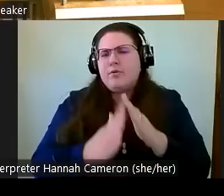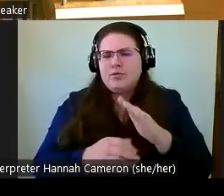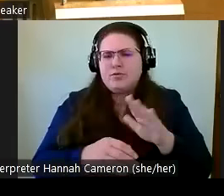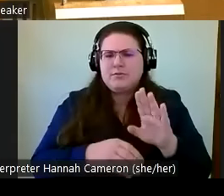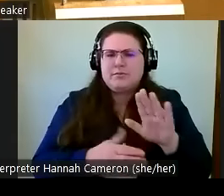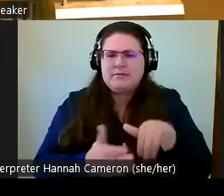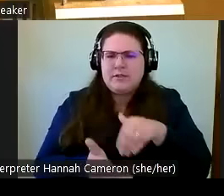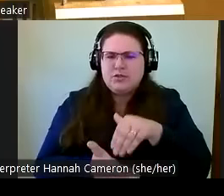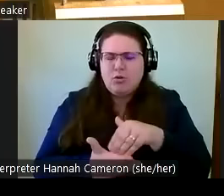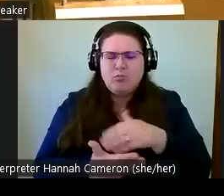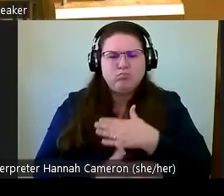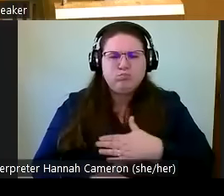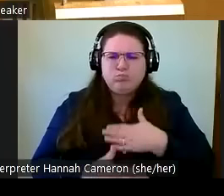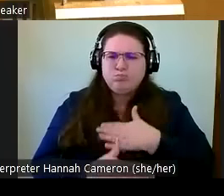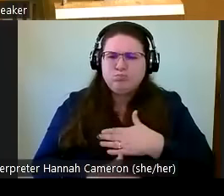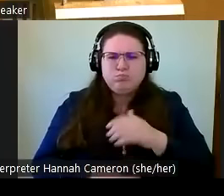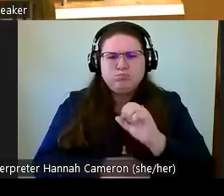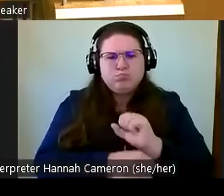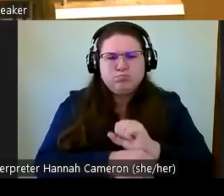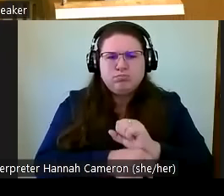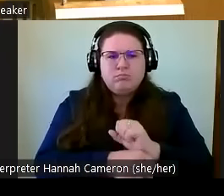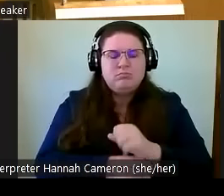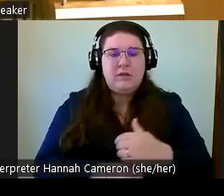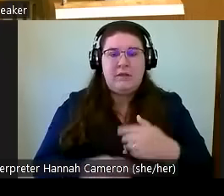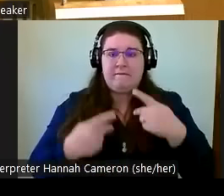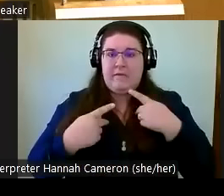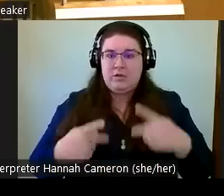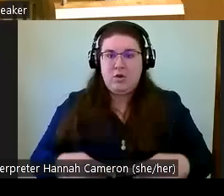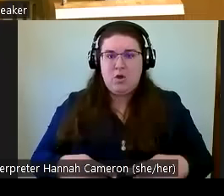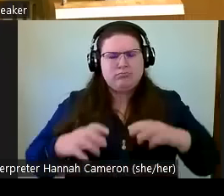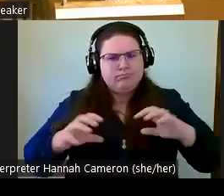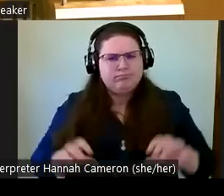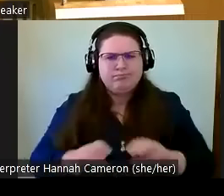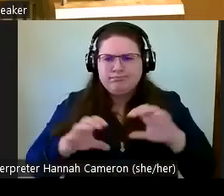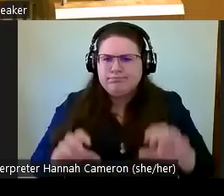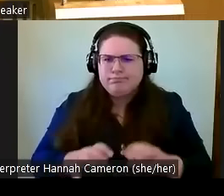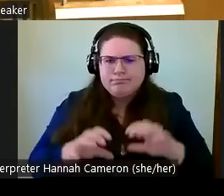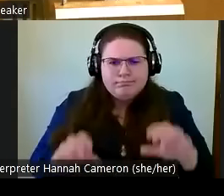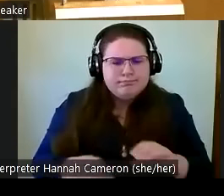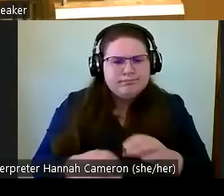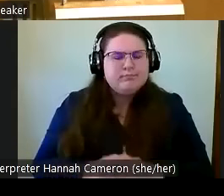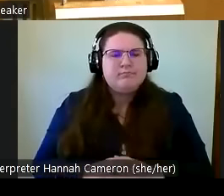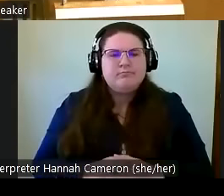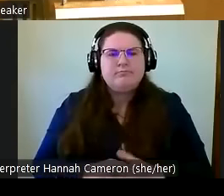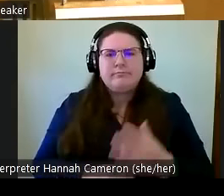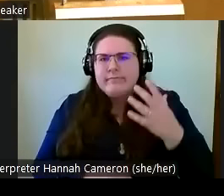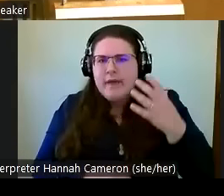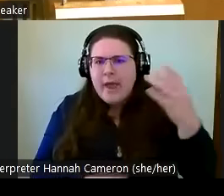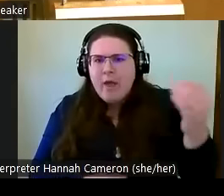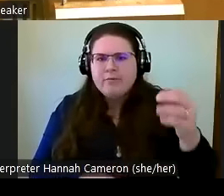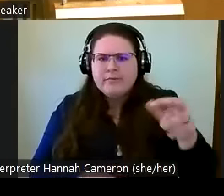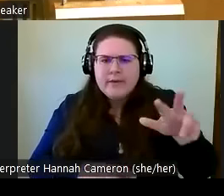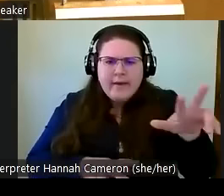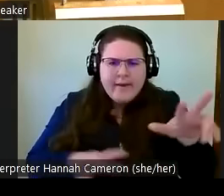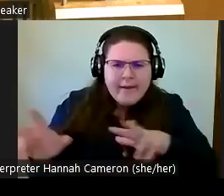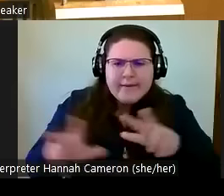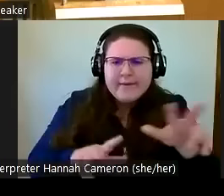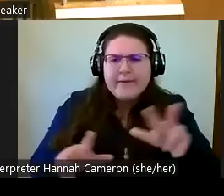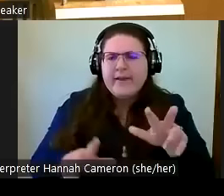was very active physically, spending a lot of time out hiking and in nature, as I so